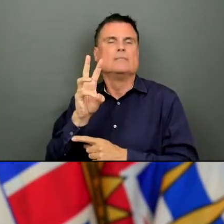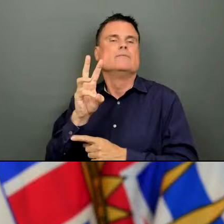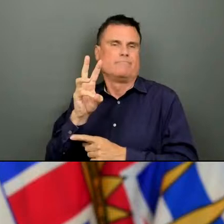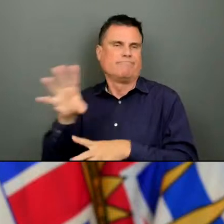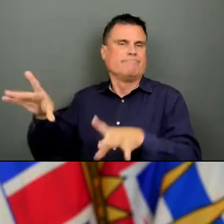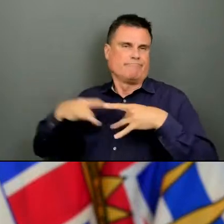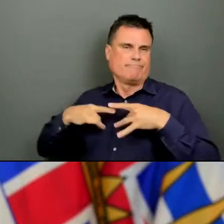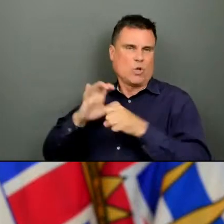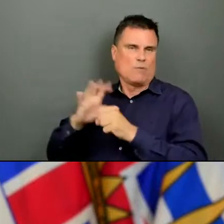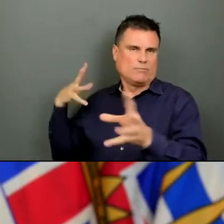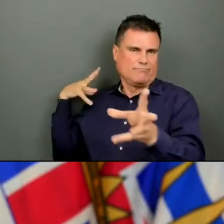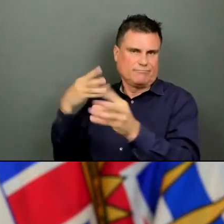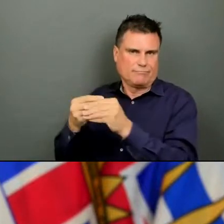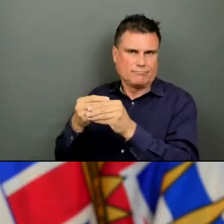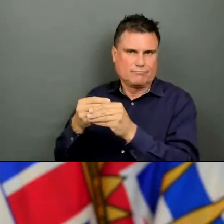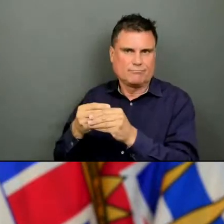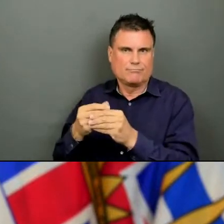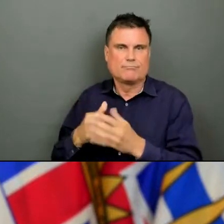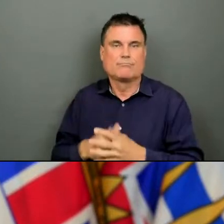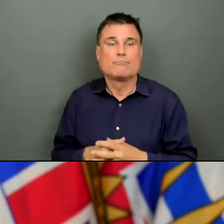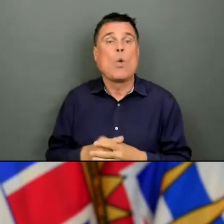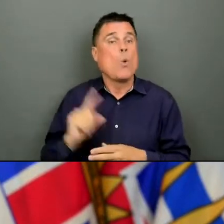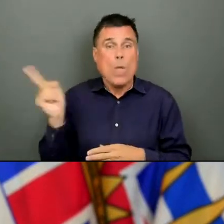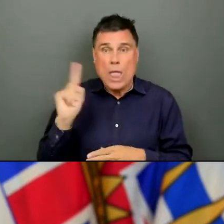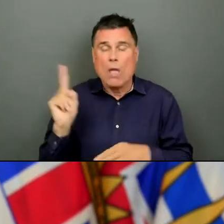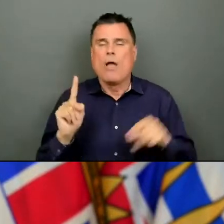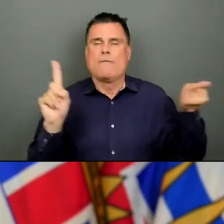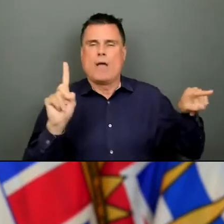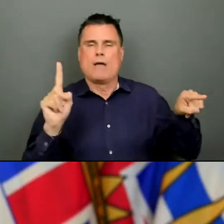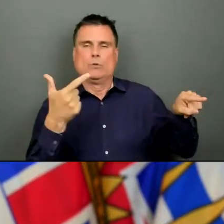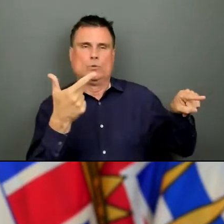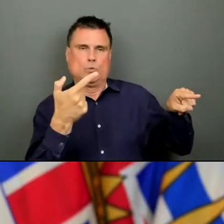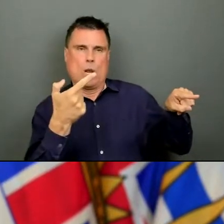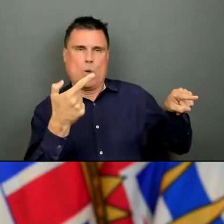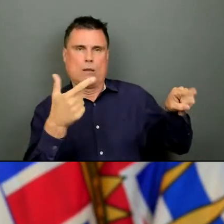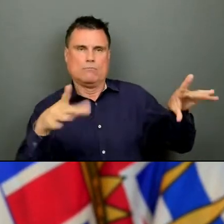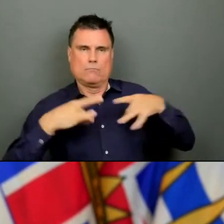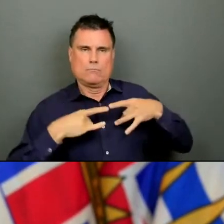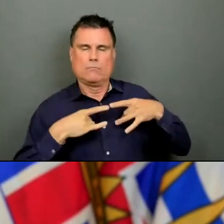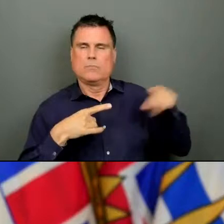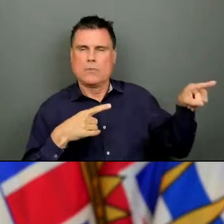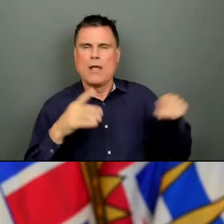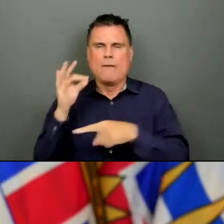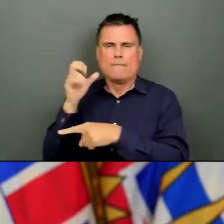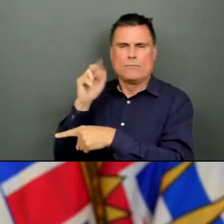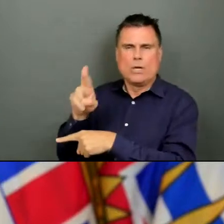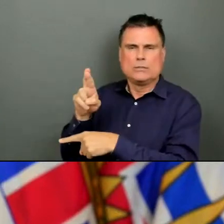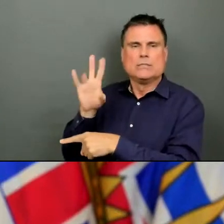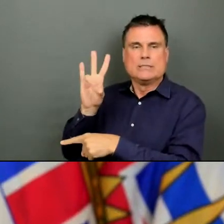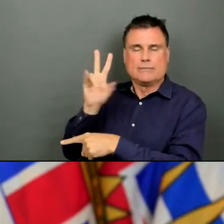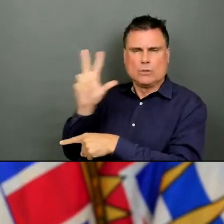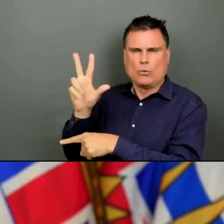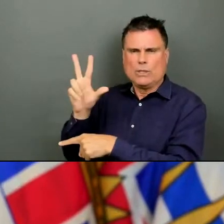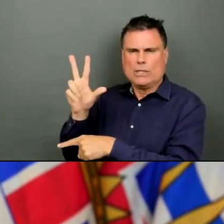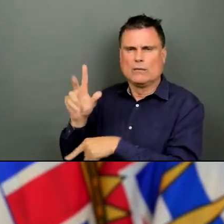145,996. Of the new cases, 21 are people in the Vancouver Coastal Health Region, 73 people live in the